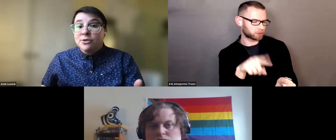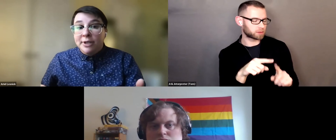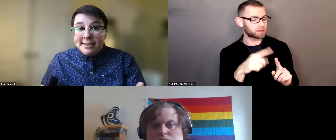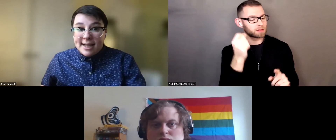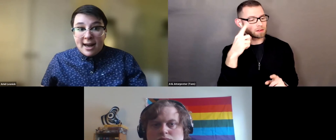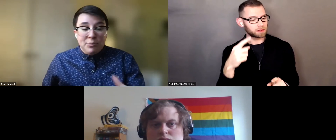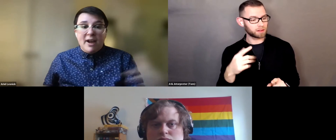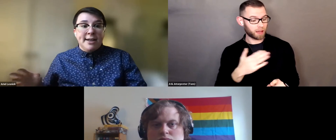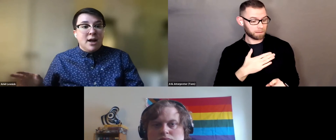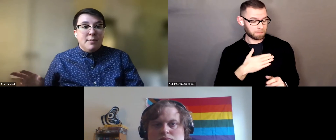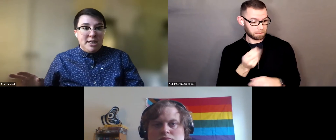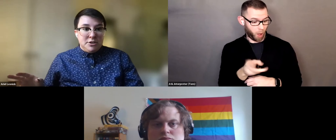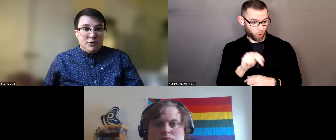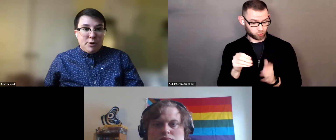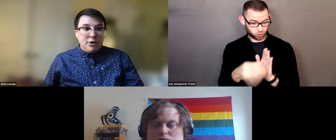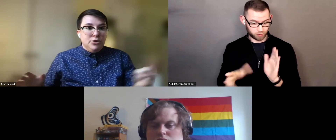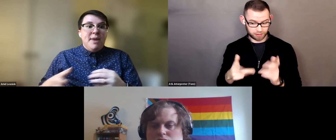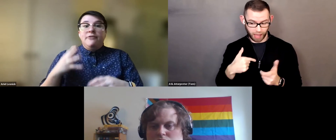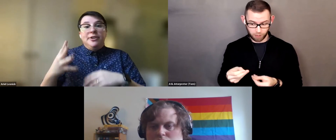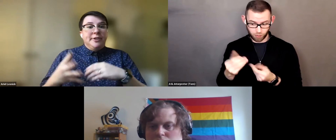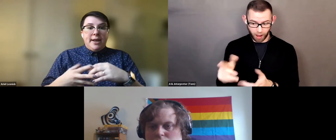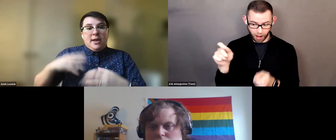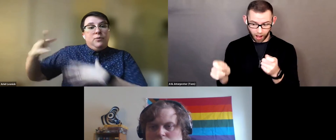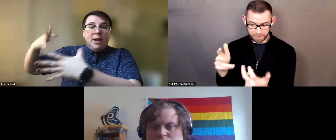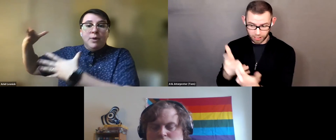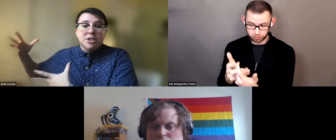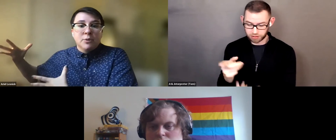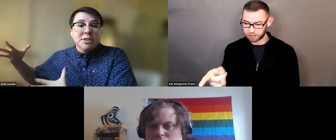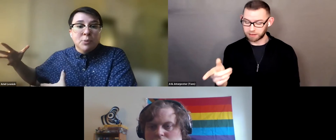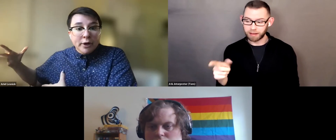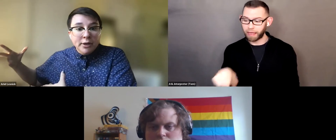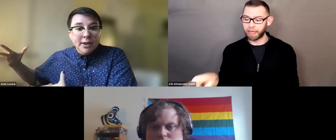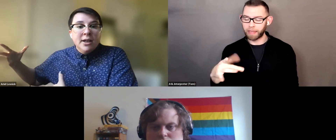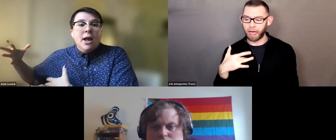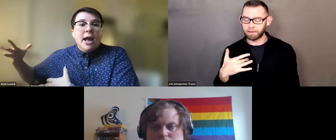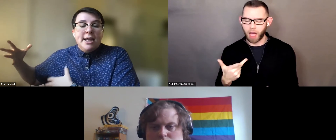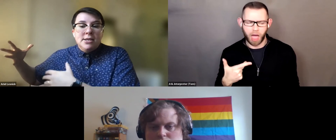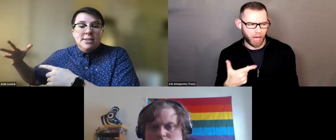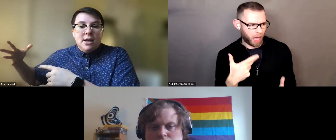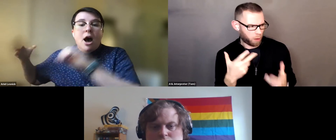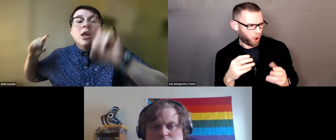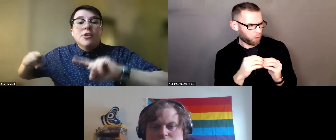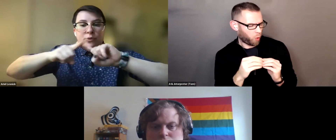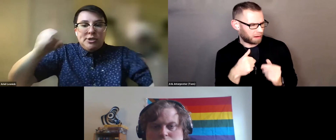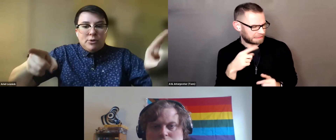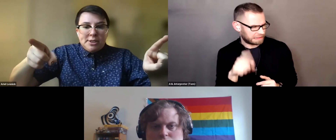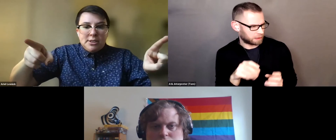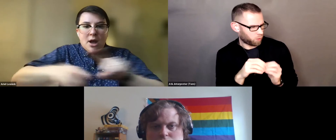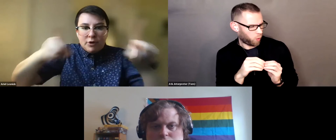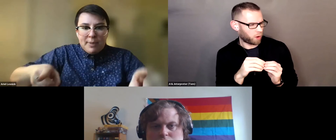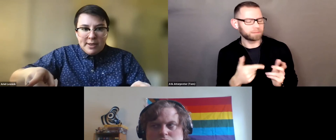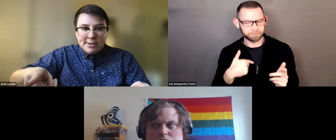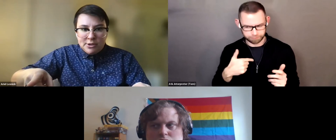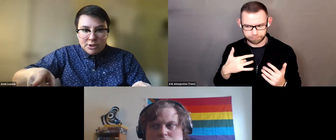my own students that I'm providing accommodations for, who may feel like they wish there was more, is other